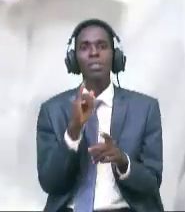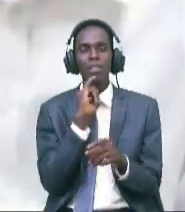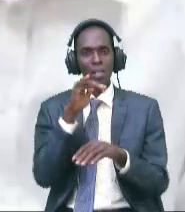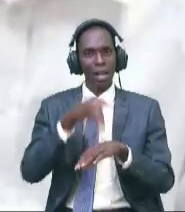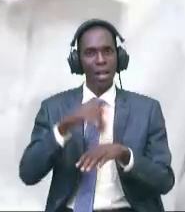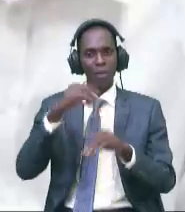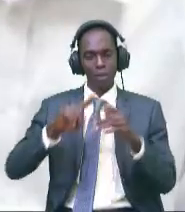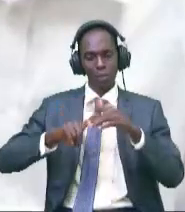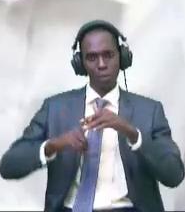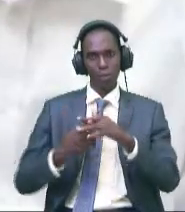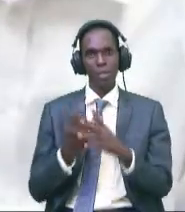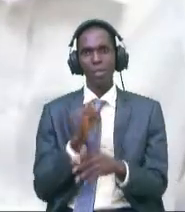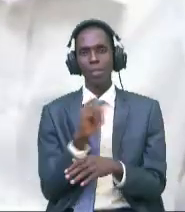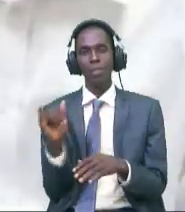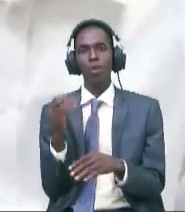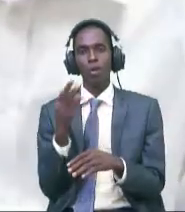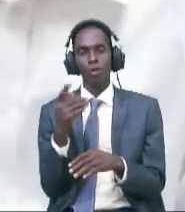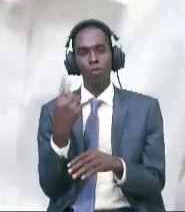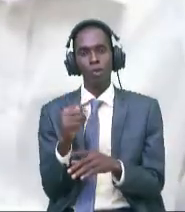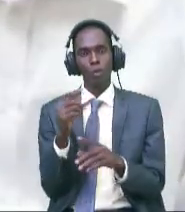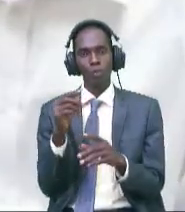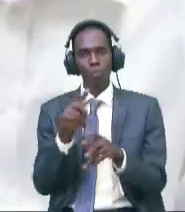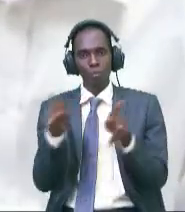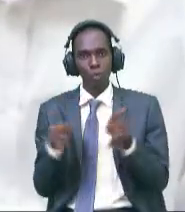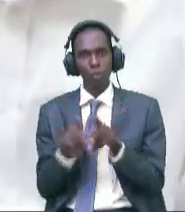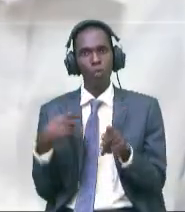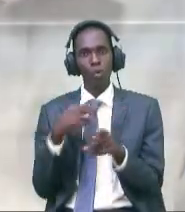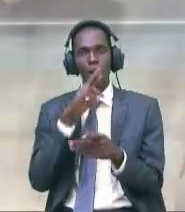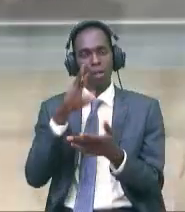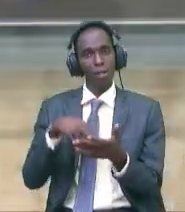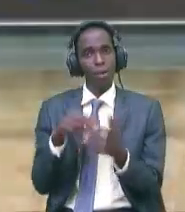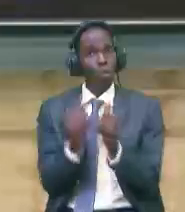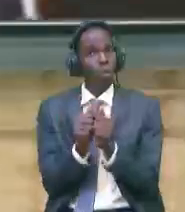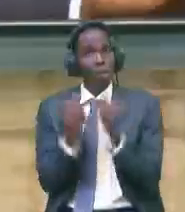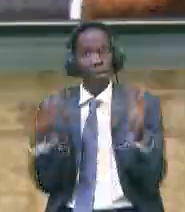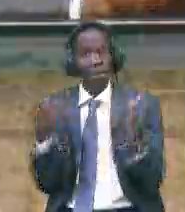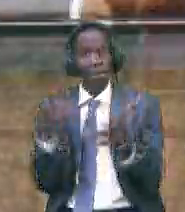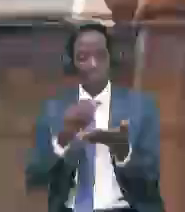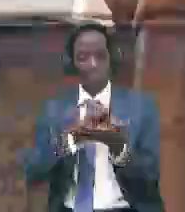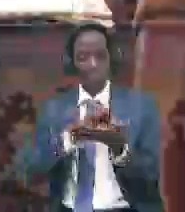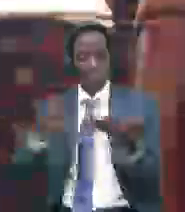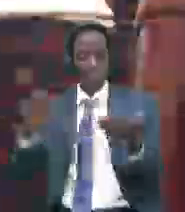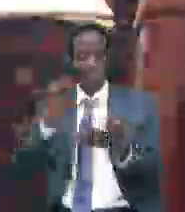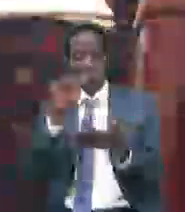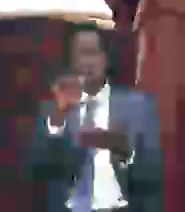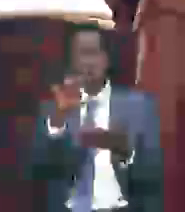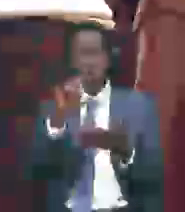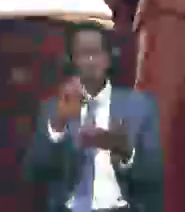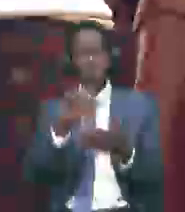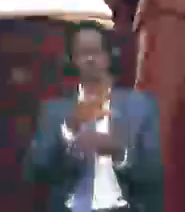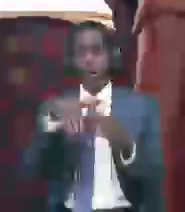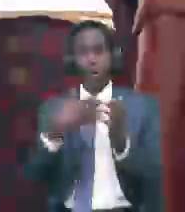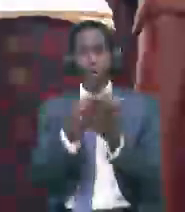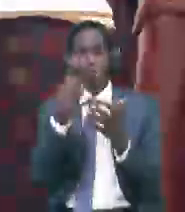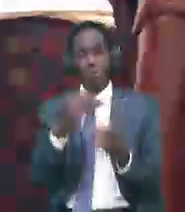passage we're looking at. Without the saints, all the verses are meaningless.